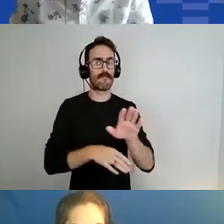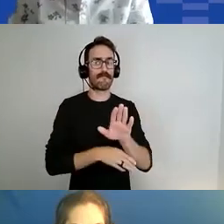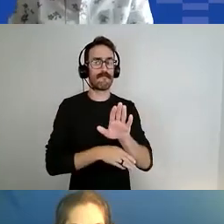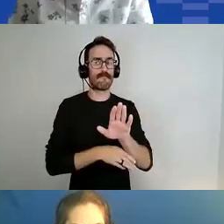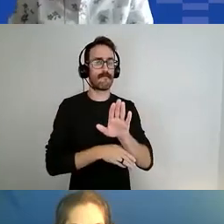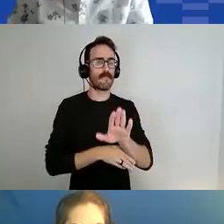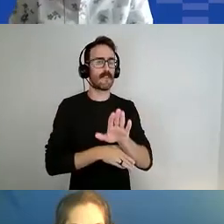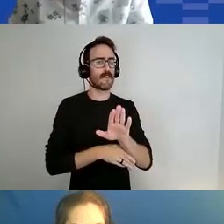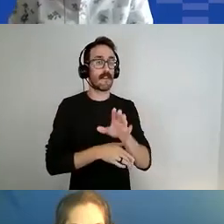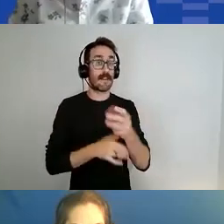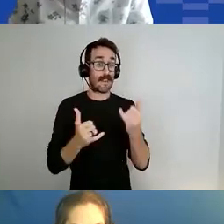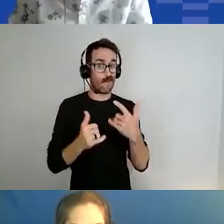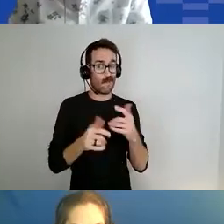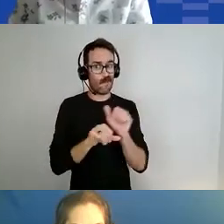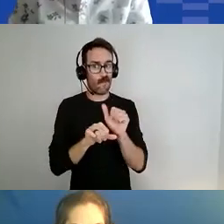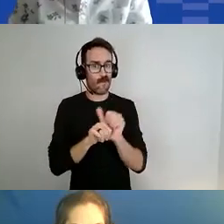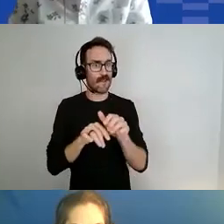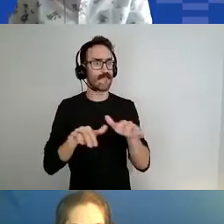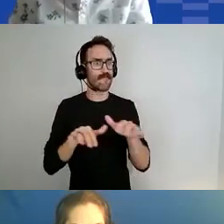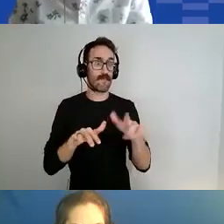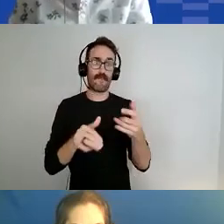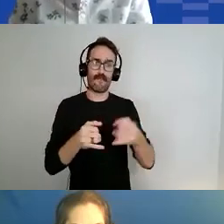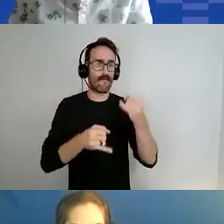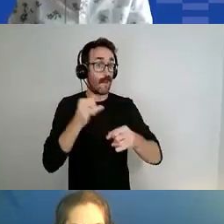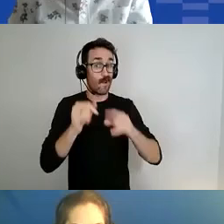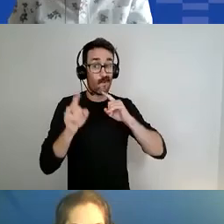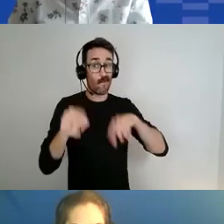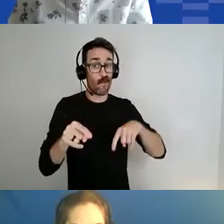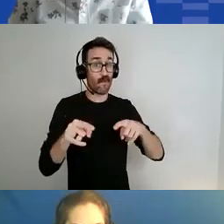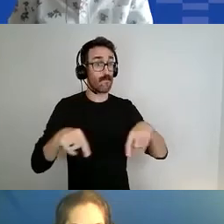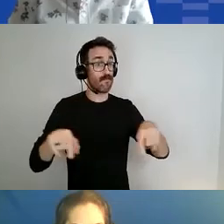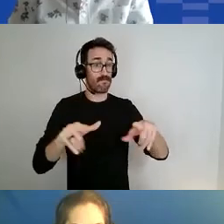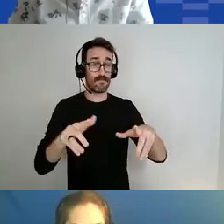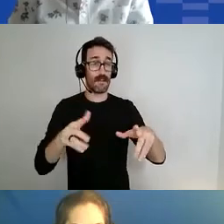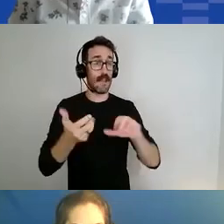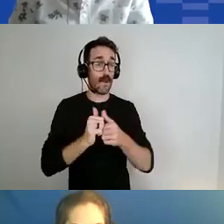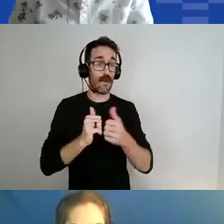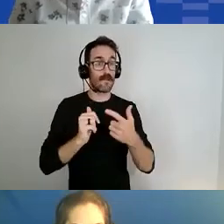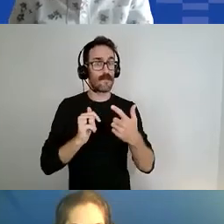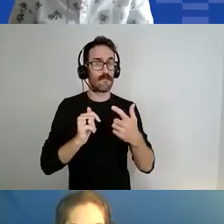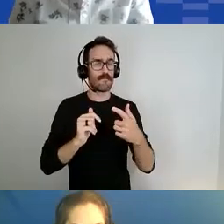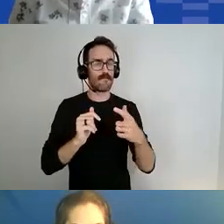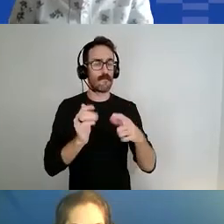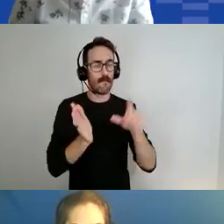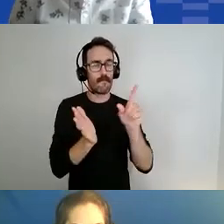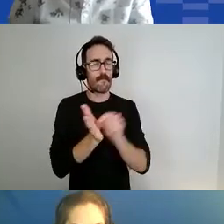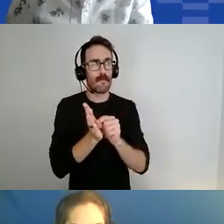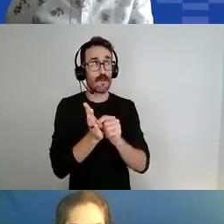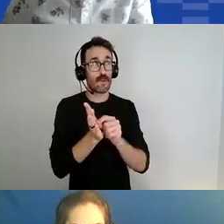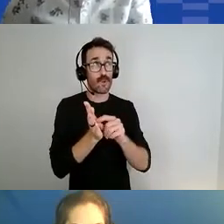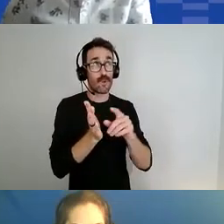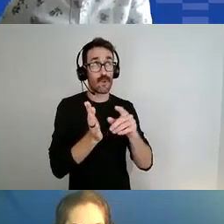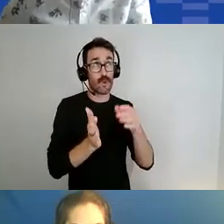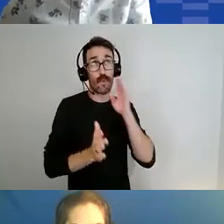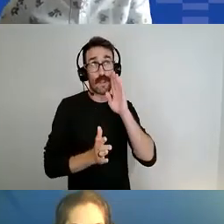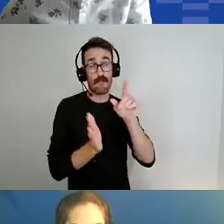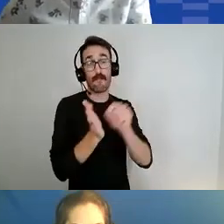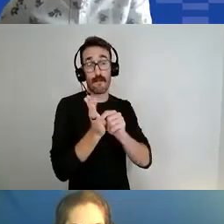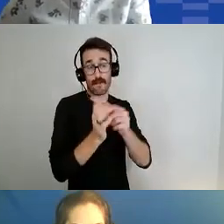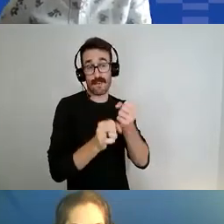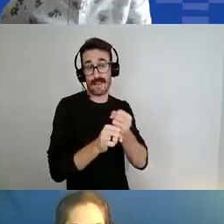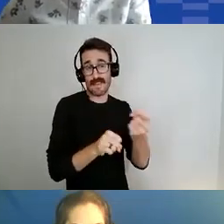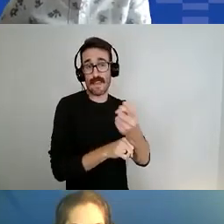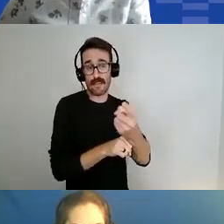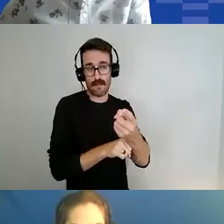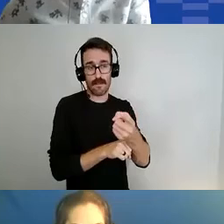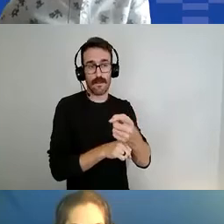final report that will come out of this research, and this will be published in early next year. So this is a